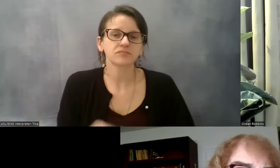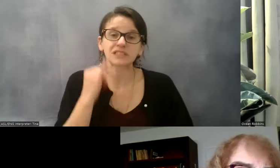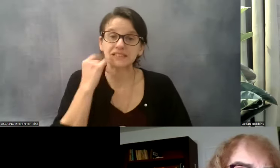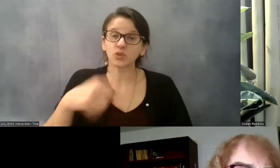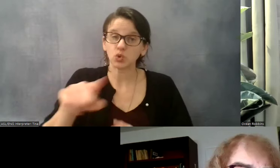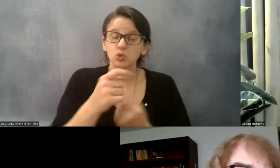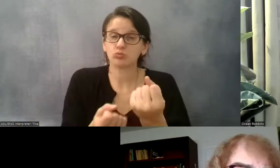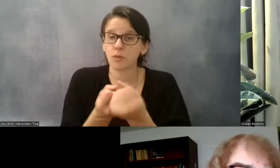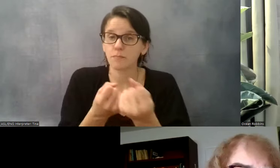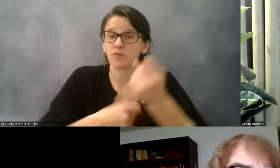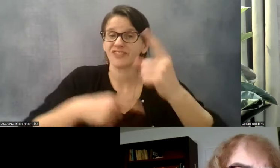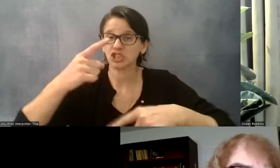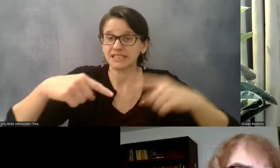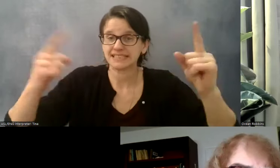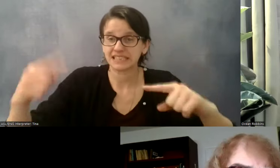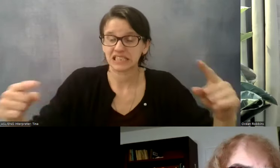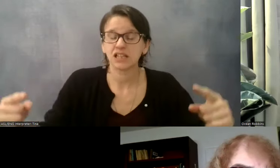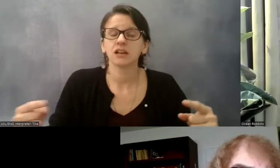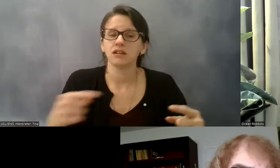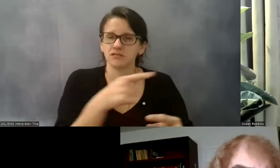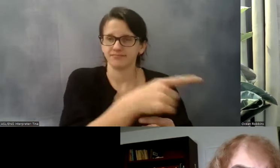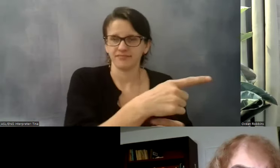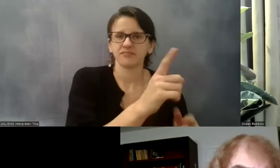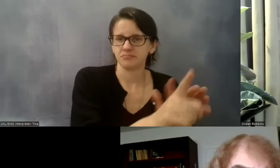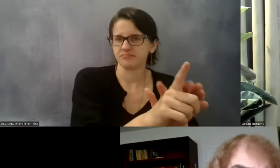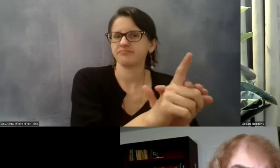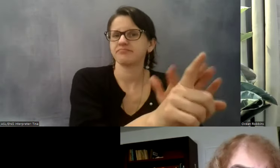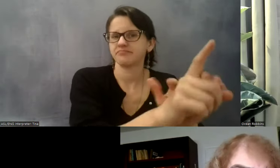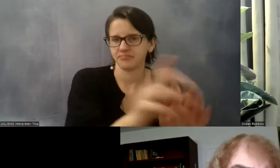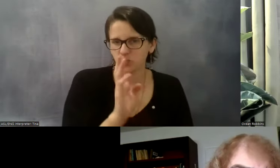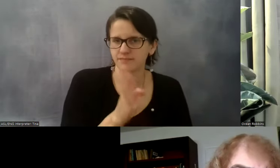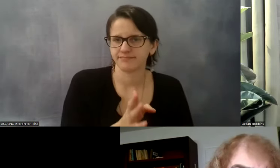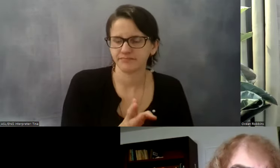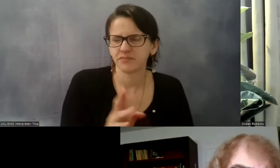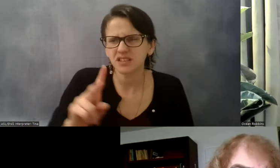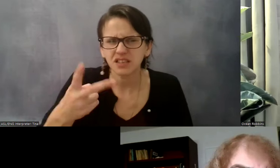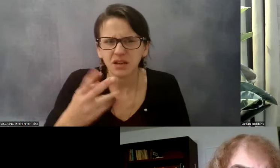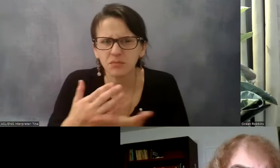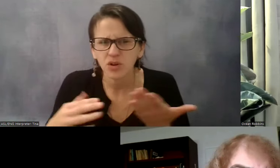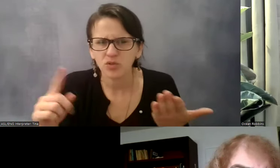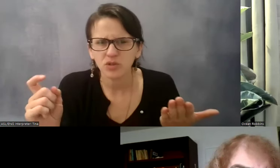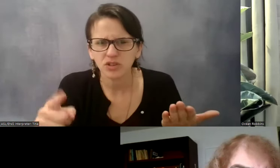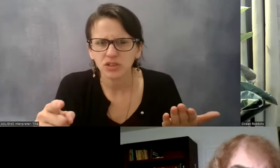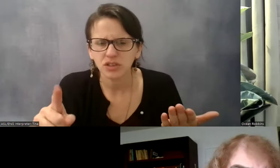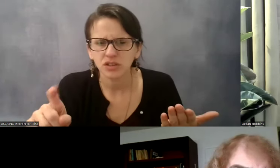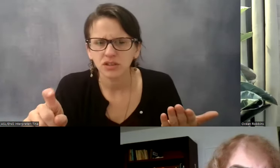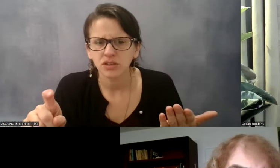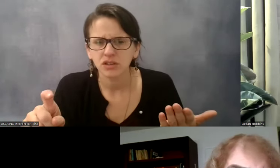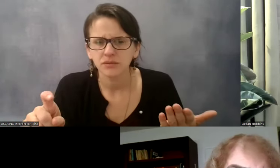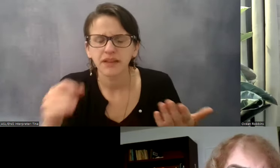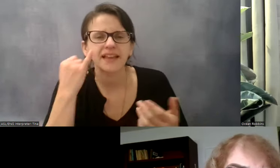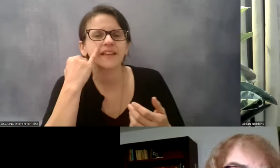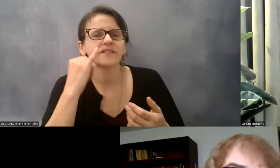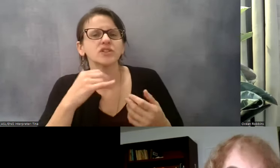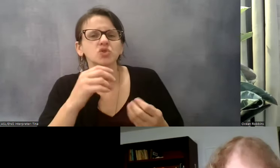And the second question, what there was a second part to that question, wasn't there? Just if soils that